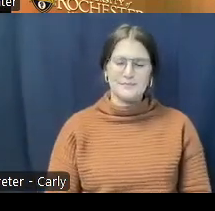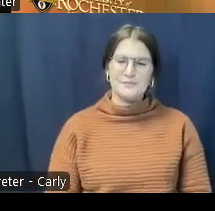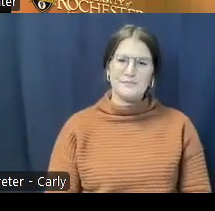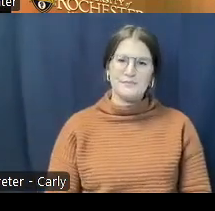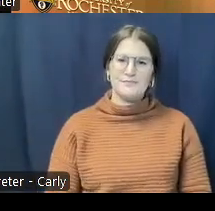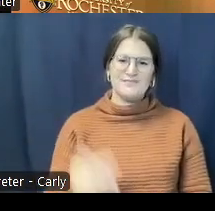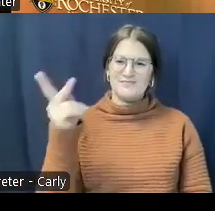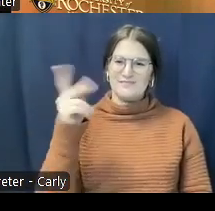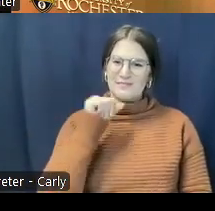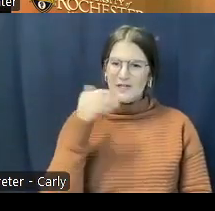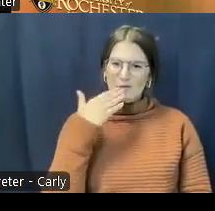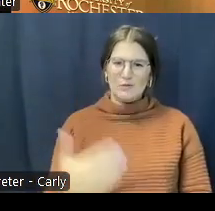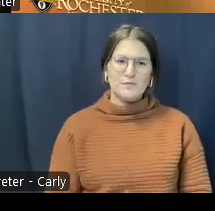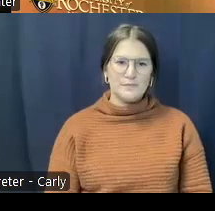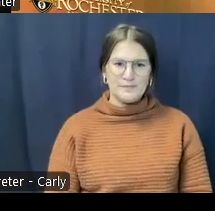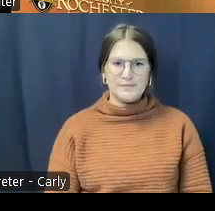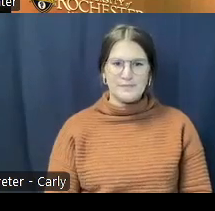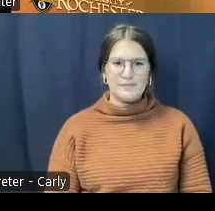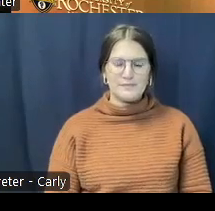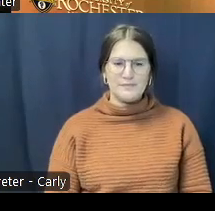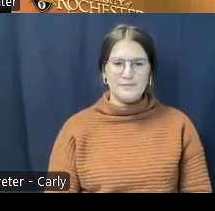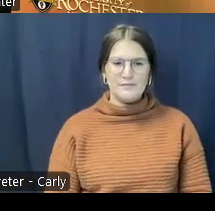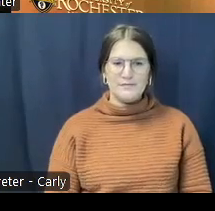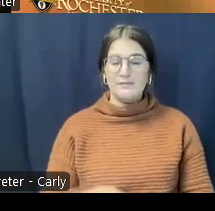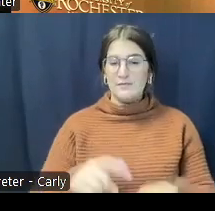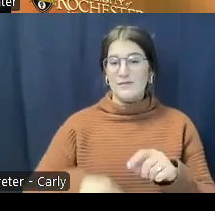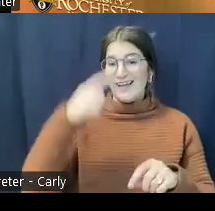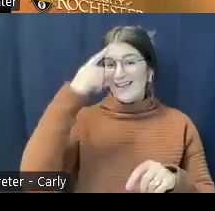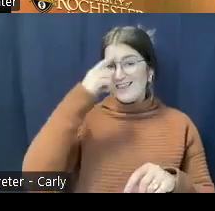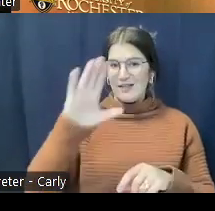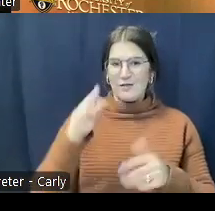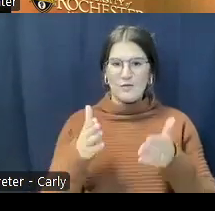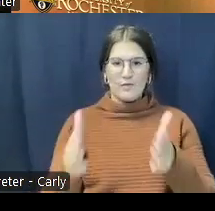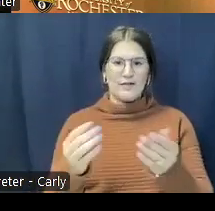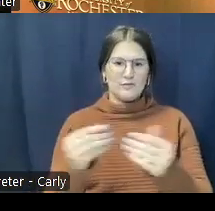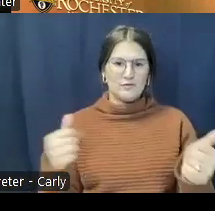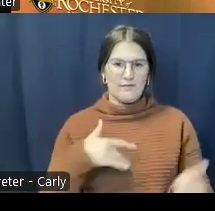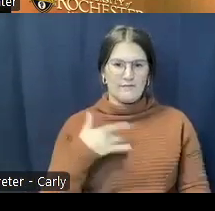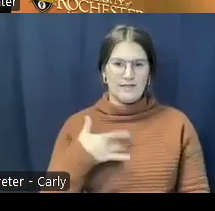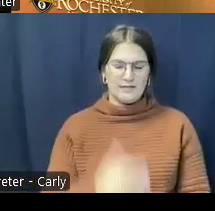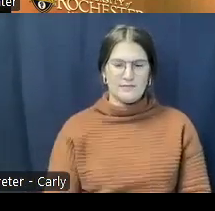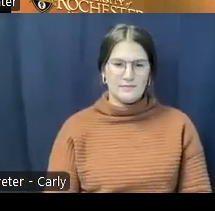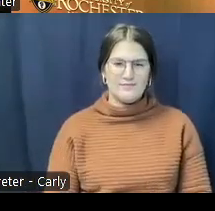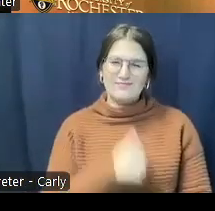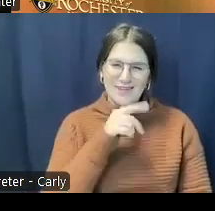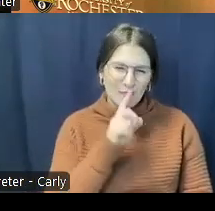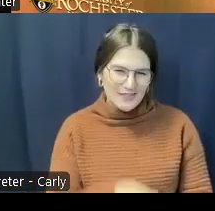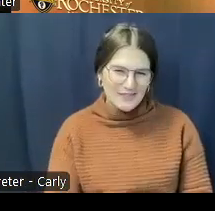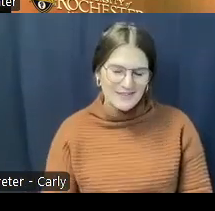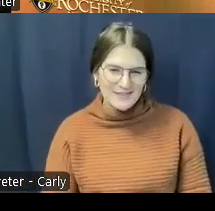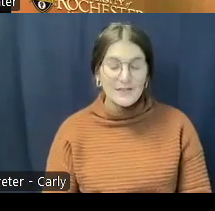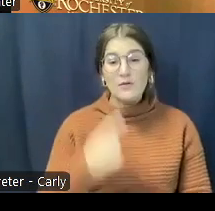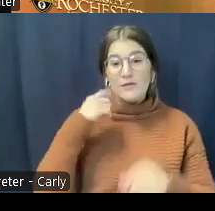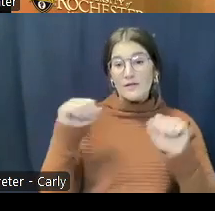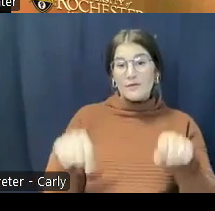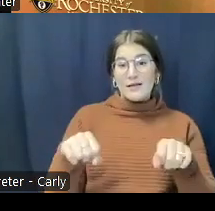inefficient. You can't really think your way to resolving feelings, not really. You think you